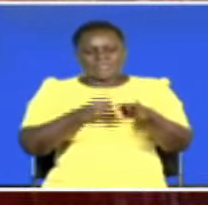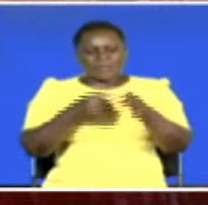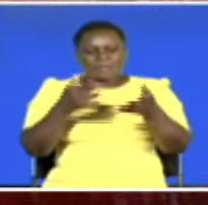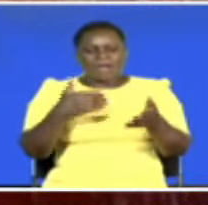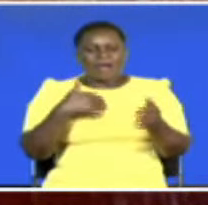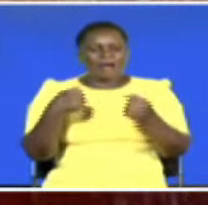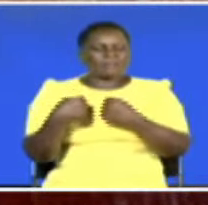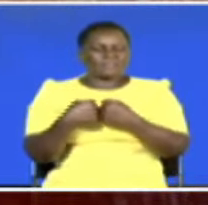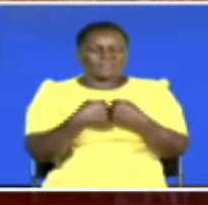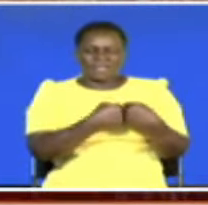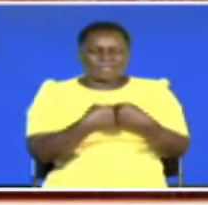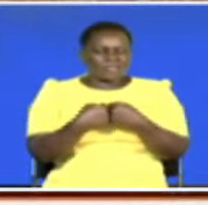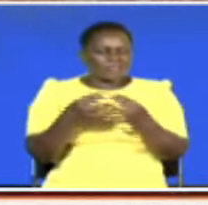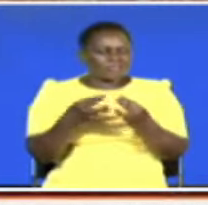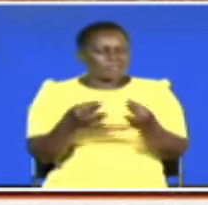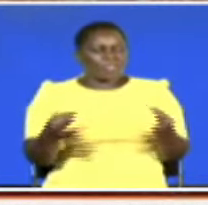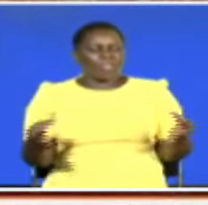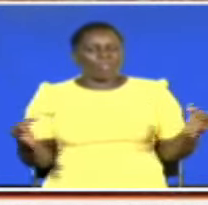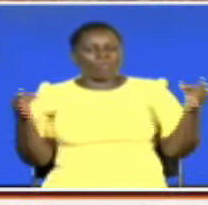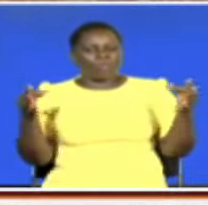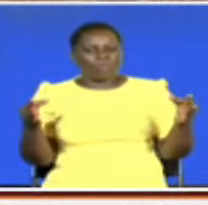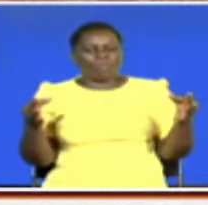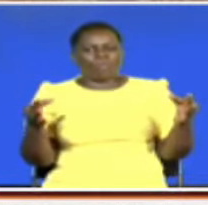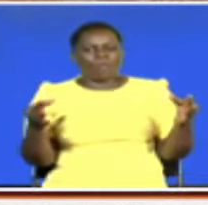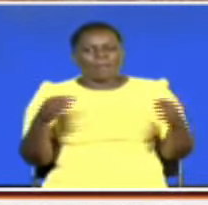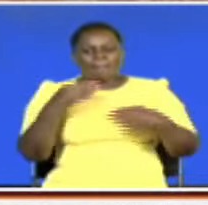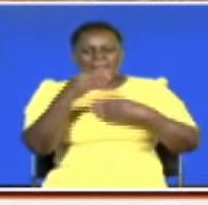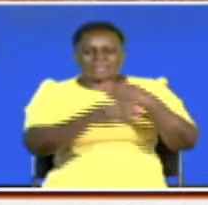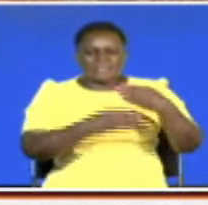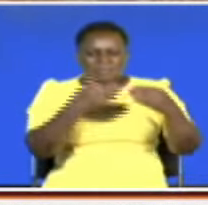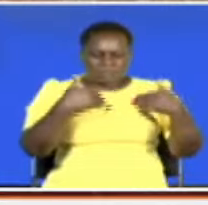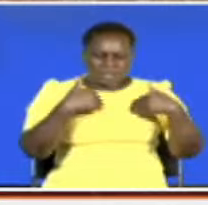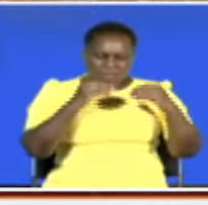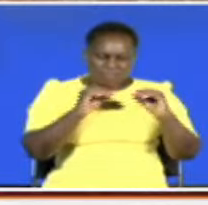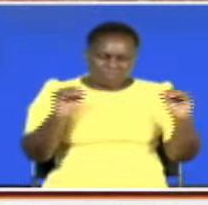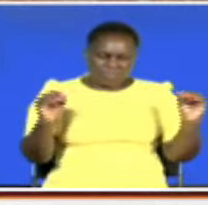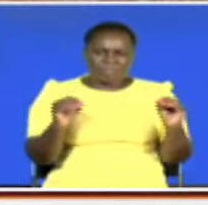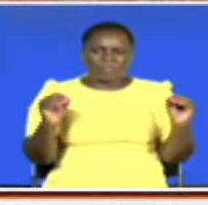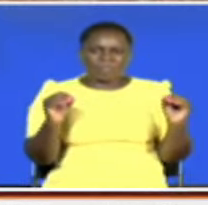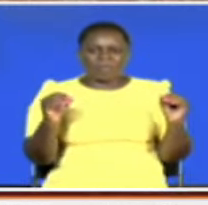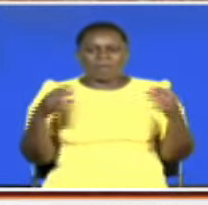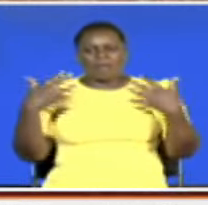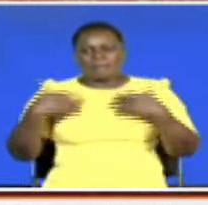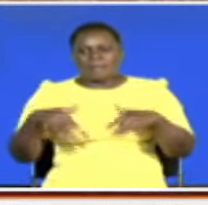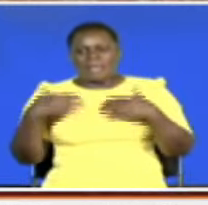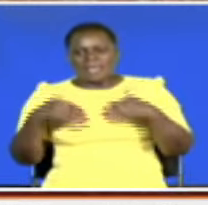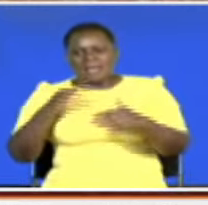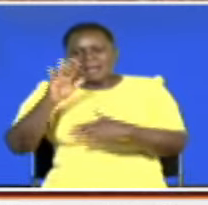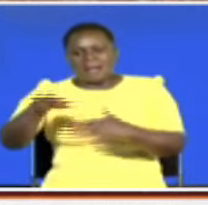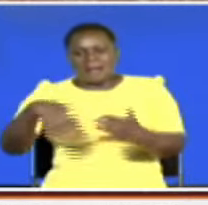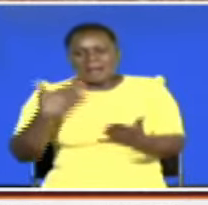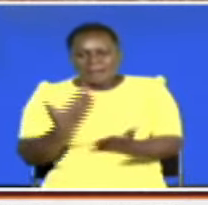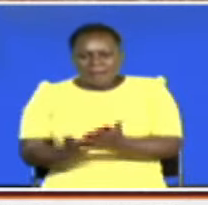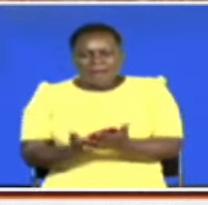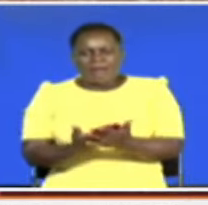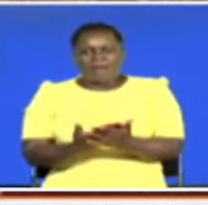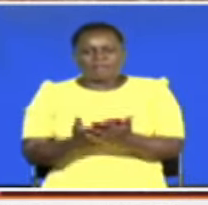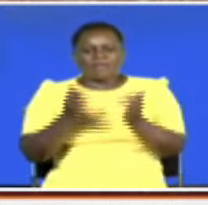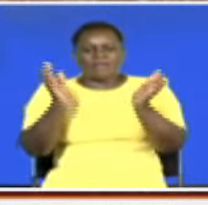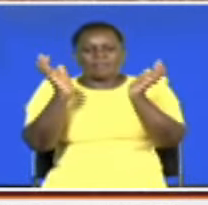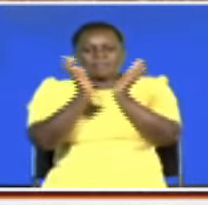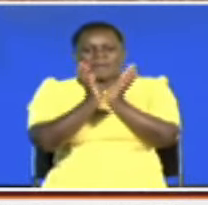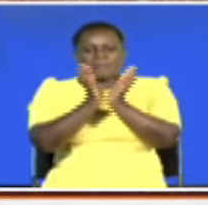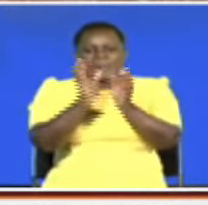na changamoto sana in terms of equipment, players kufika kwa uwanja mahali